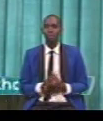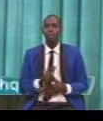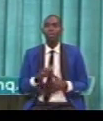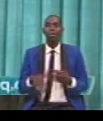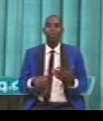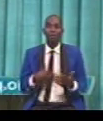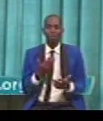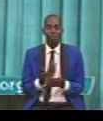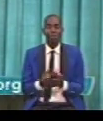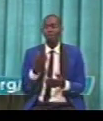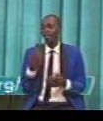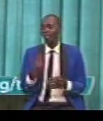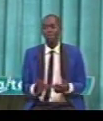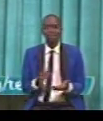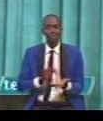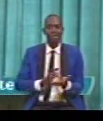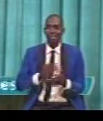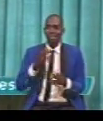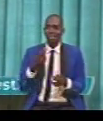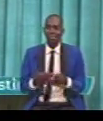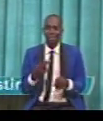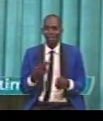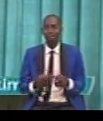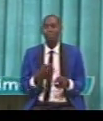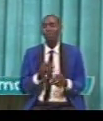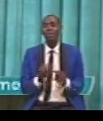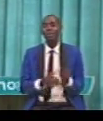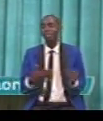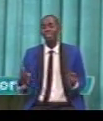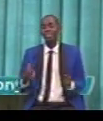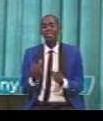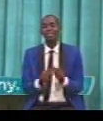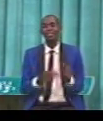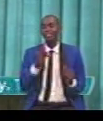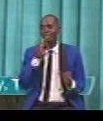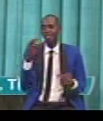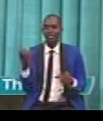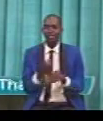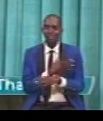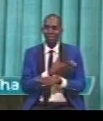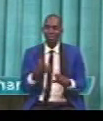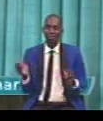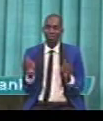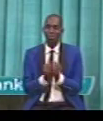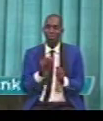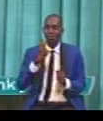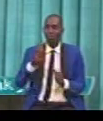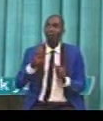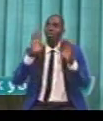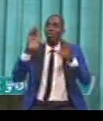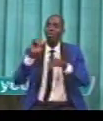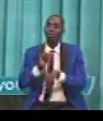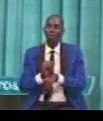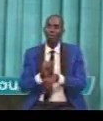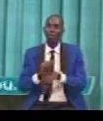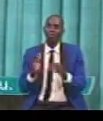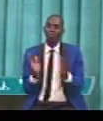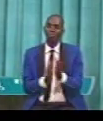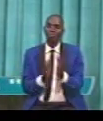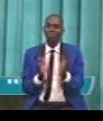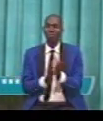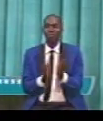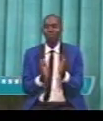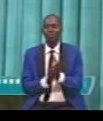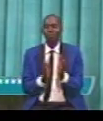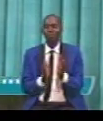all the congenital condition, all the inability, everything has been wiped away with a single miracle. Jam your hands together for the Lord Jesus